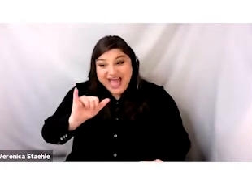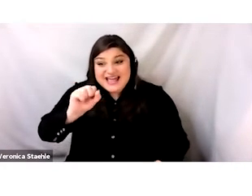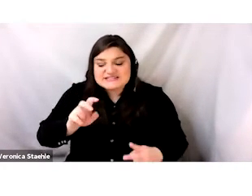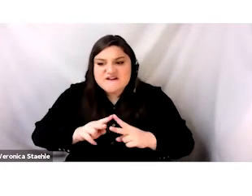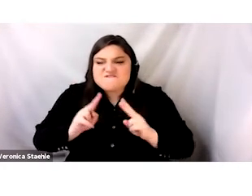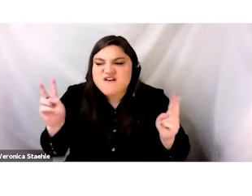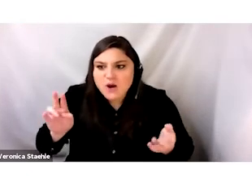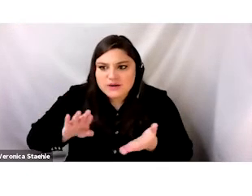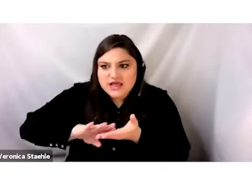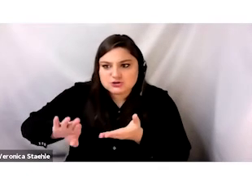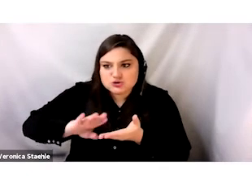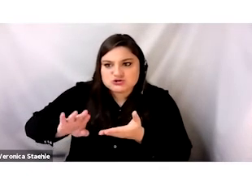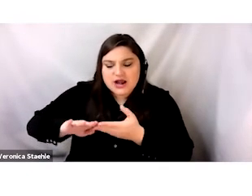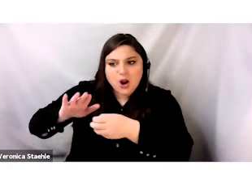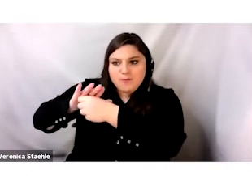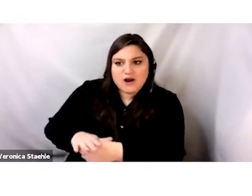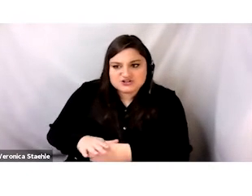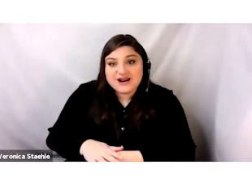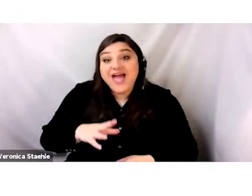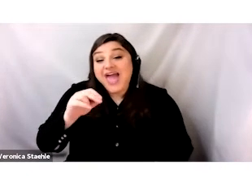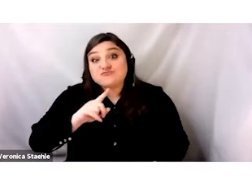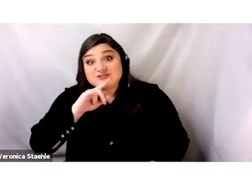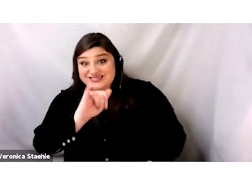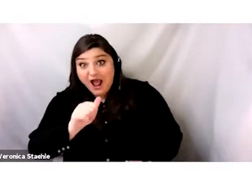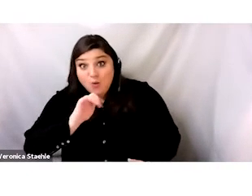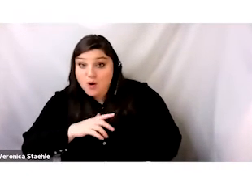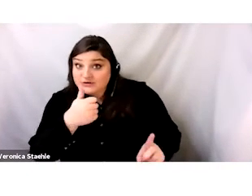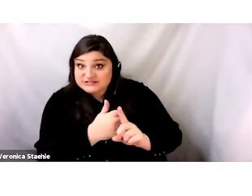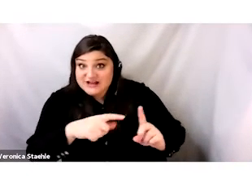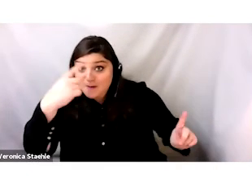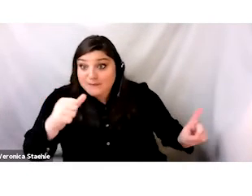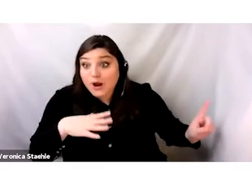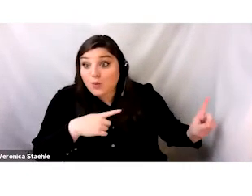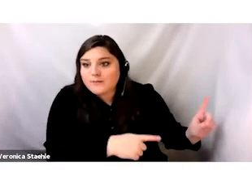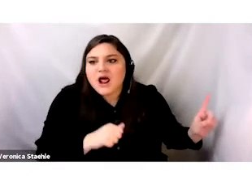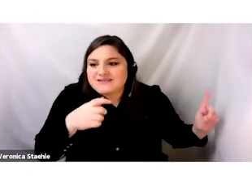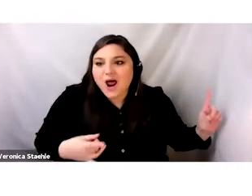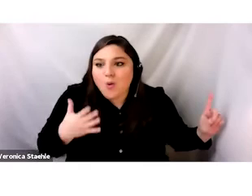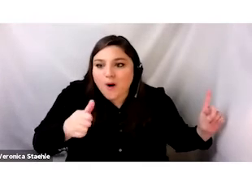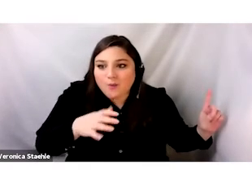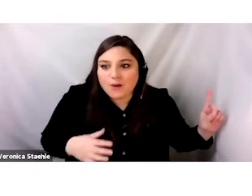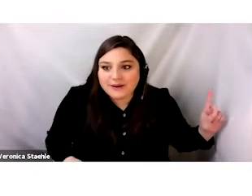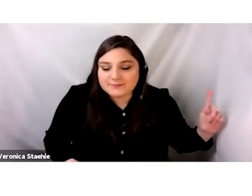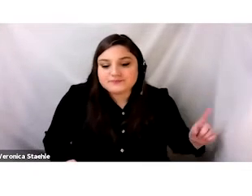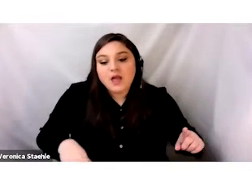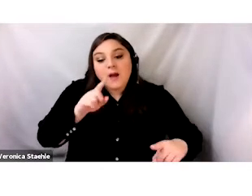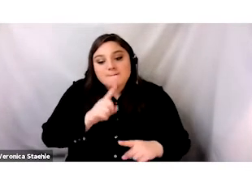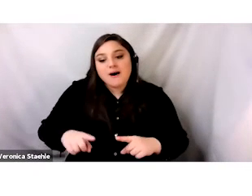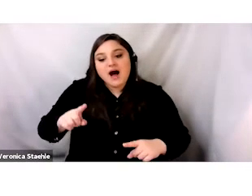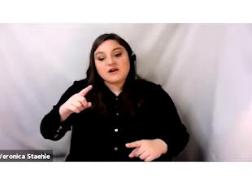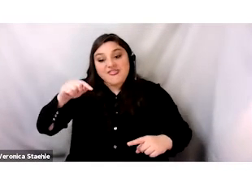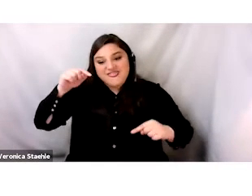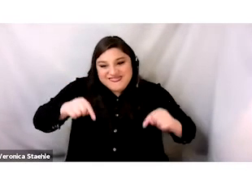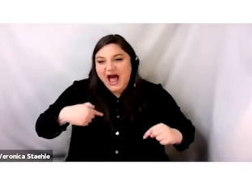think that it's only, white men or white women. But I want to note that the systems of white supremacy is embedded, unfortunately,